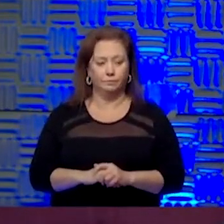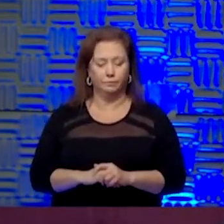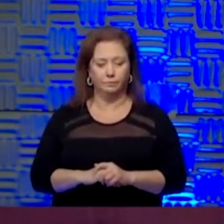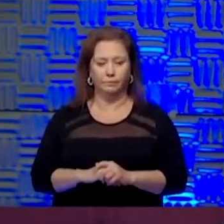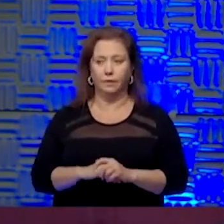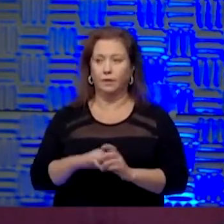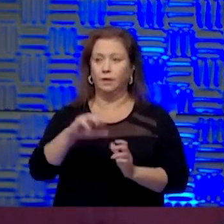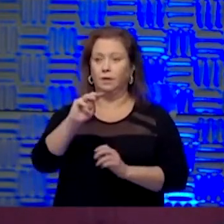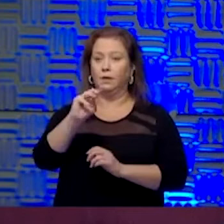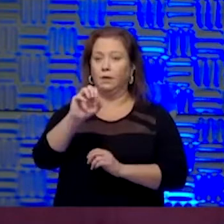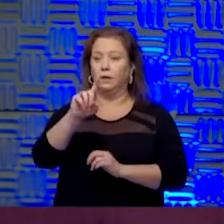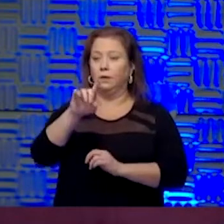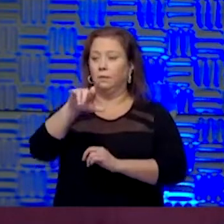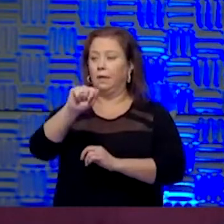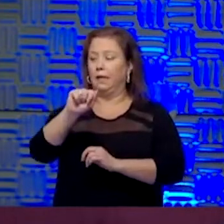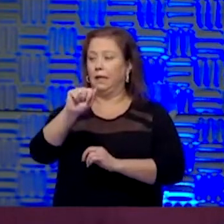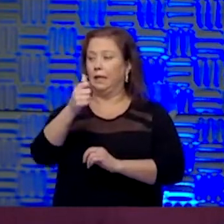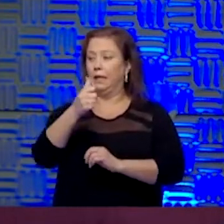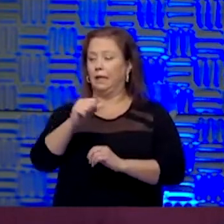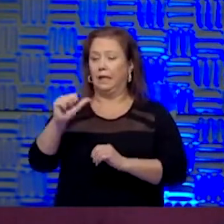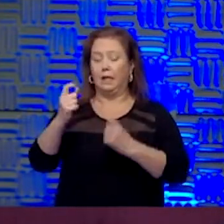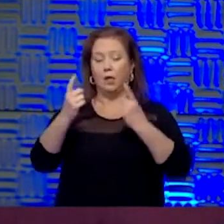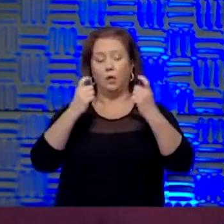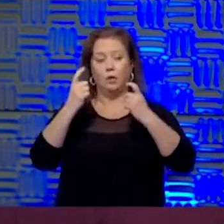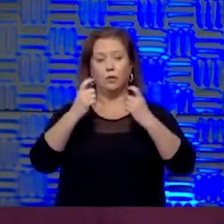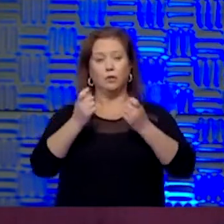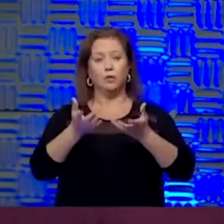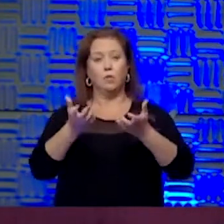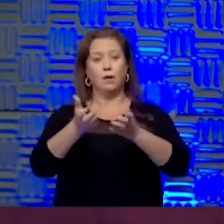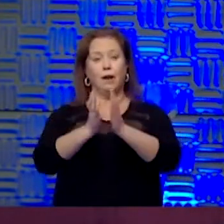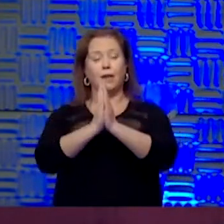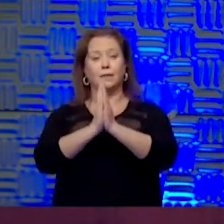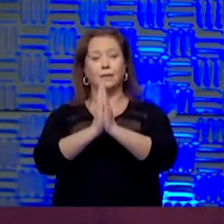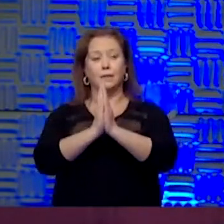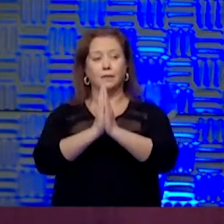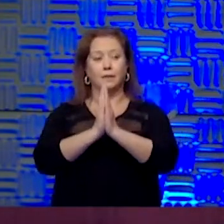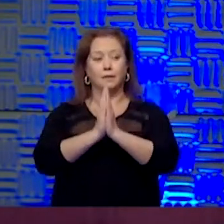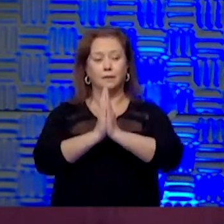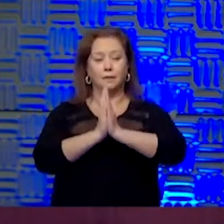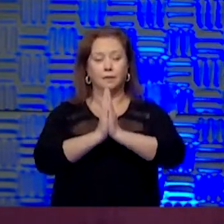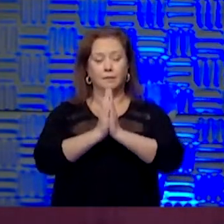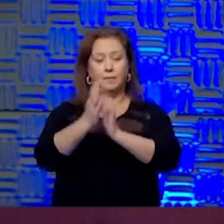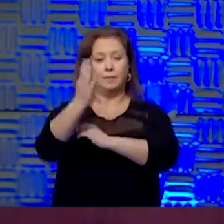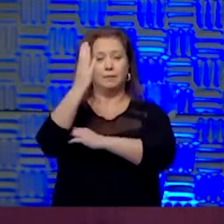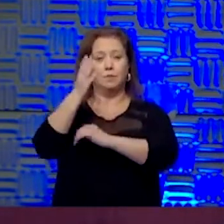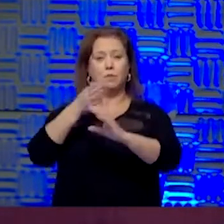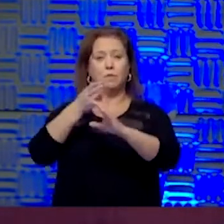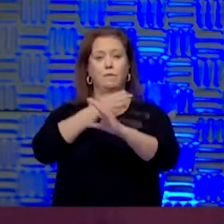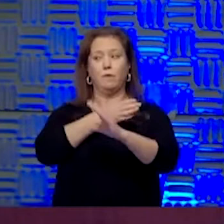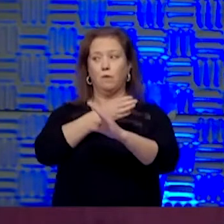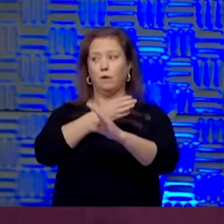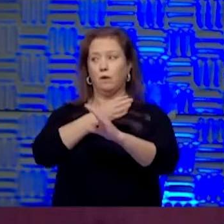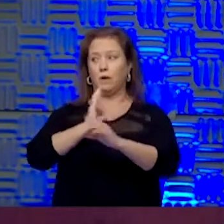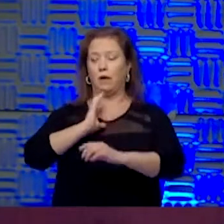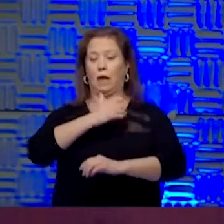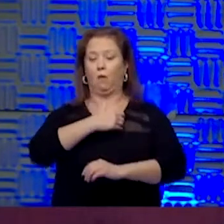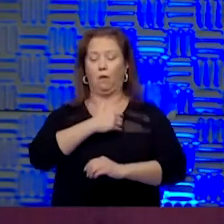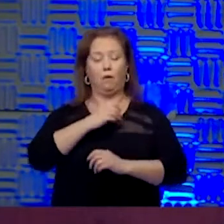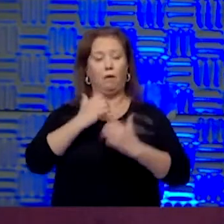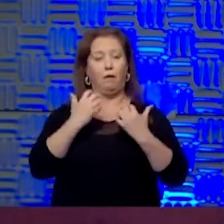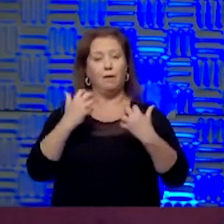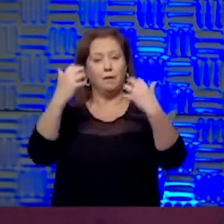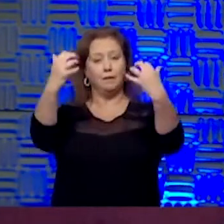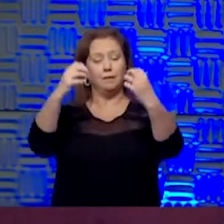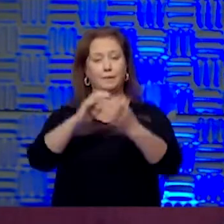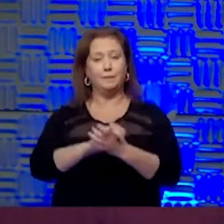from our media colleagues. Any questions that you would like to ask this morning before we move to our listening audience?